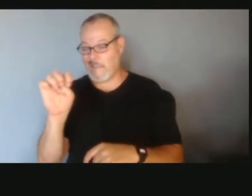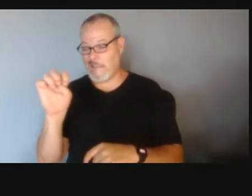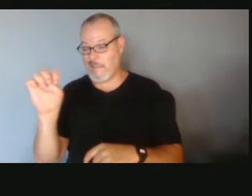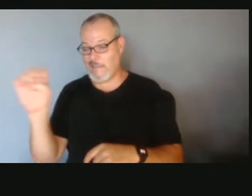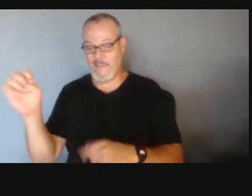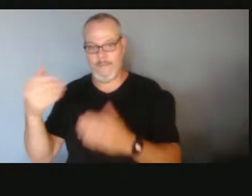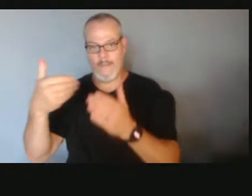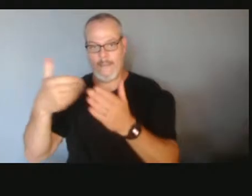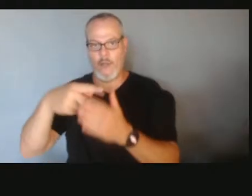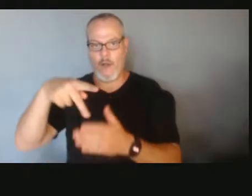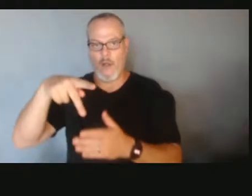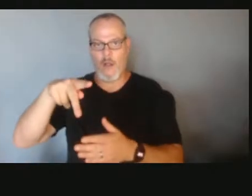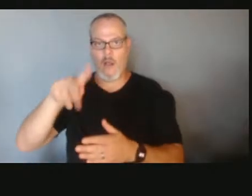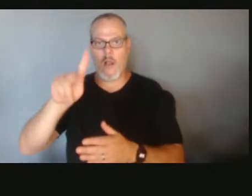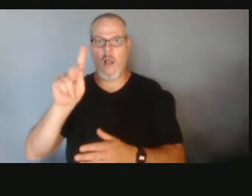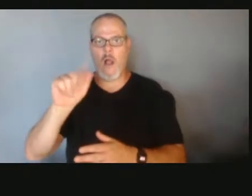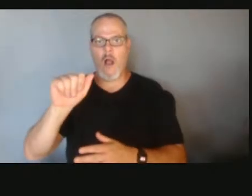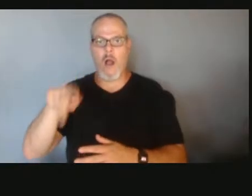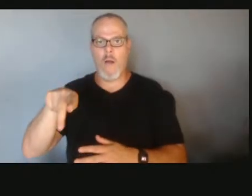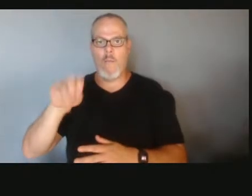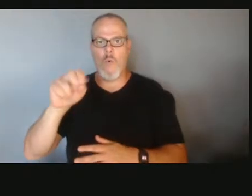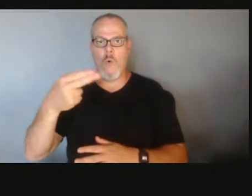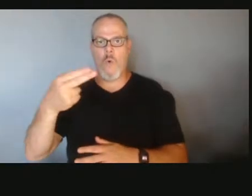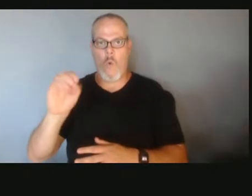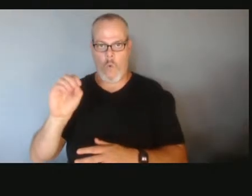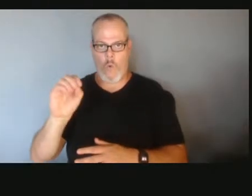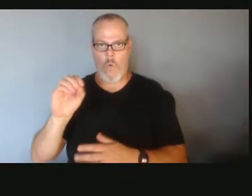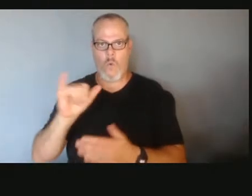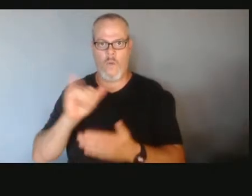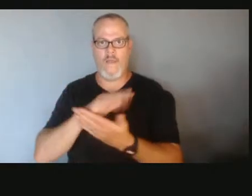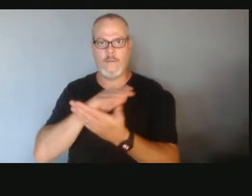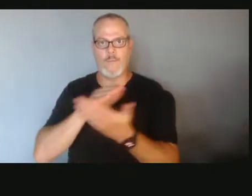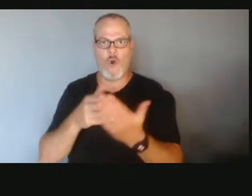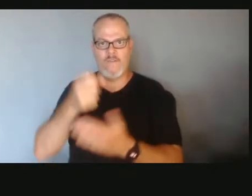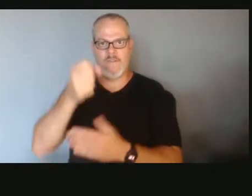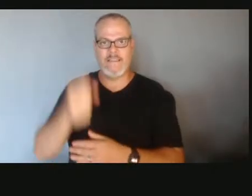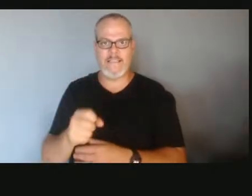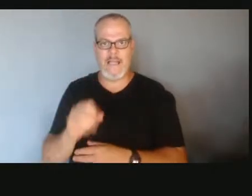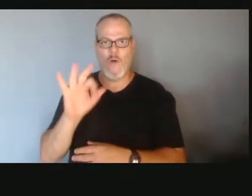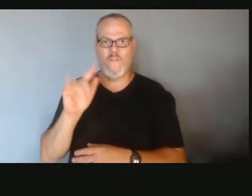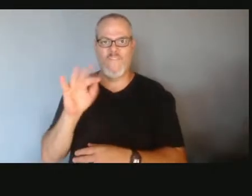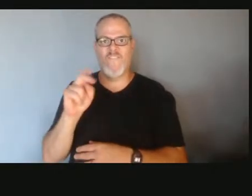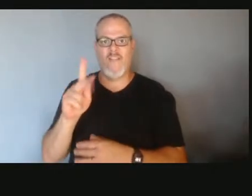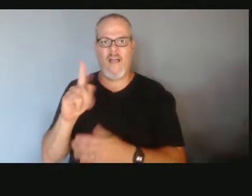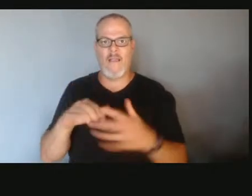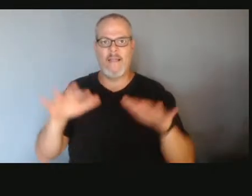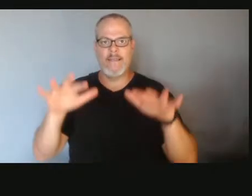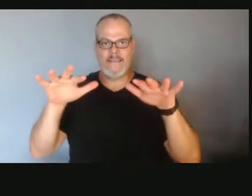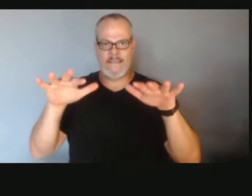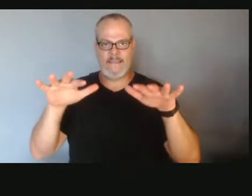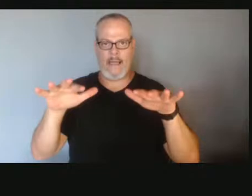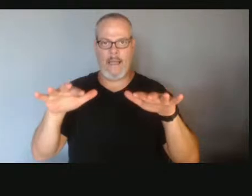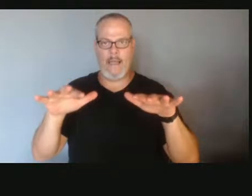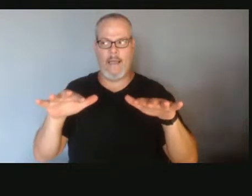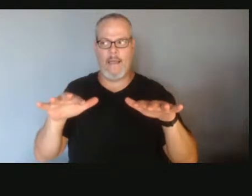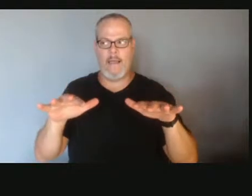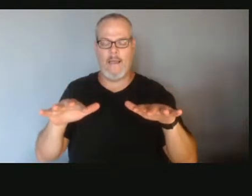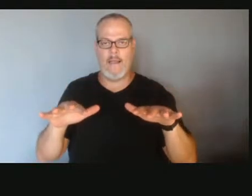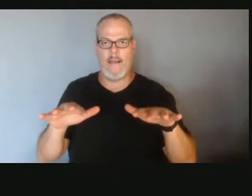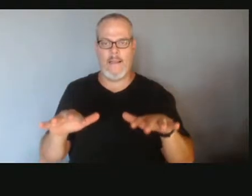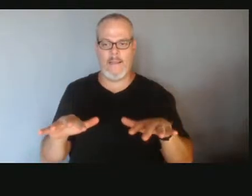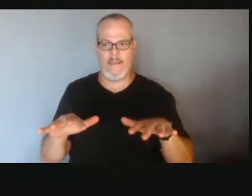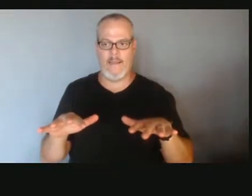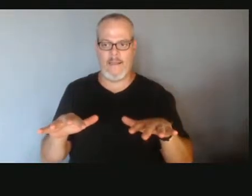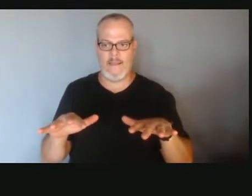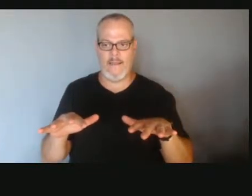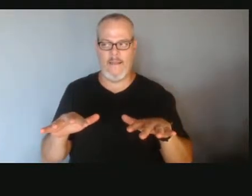Kapoho. So that is also part of the south flank. That could be some settling or movement of this